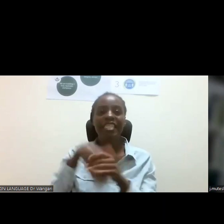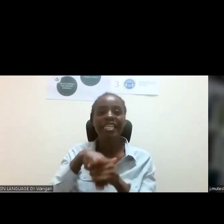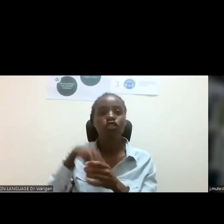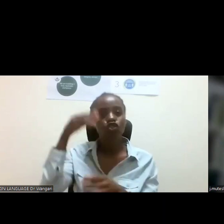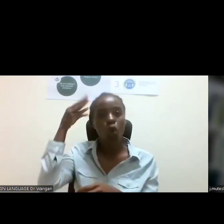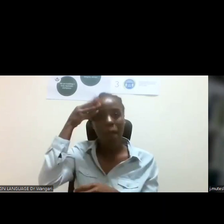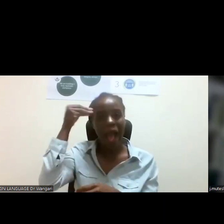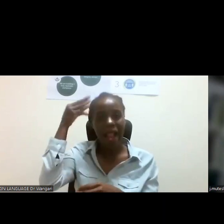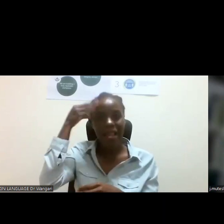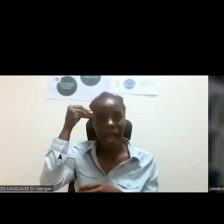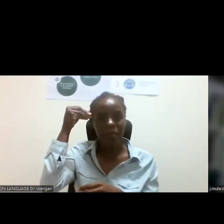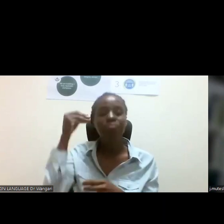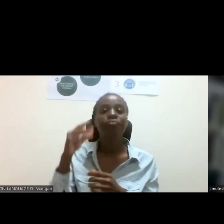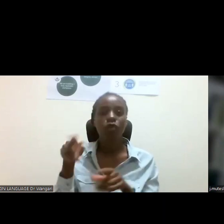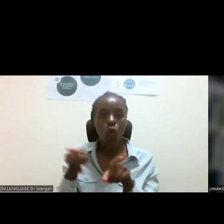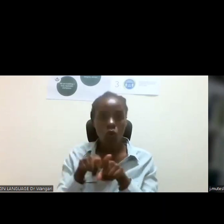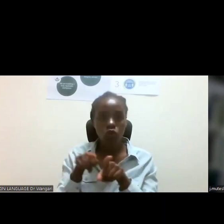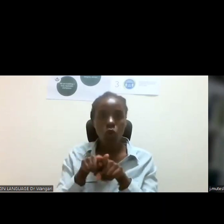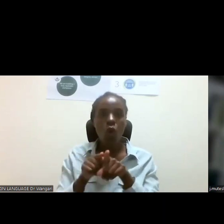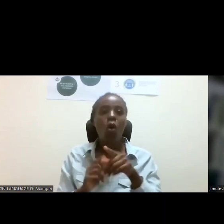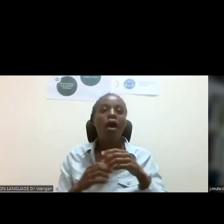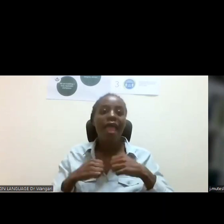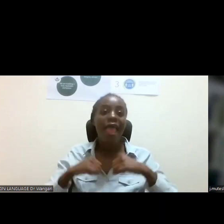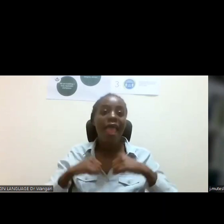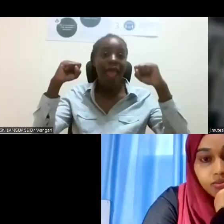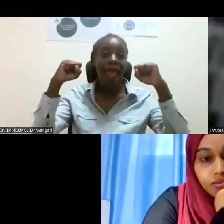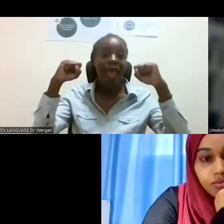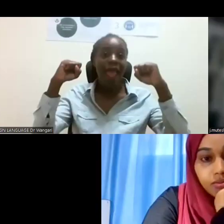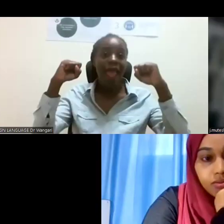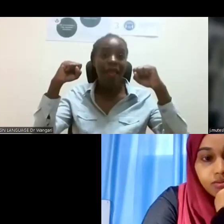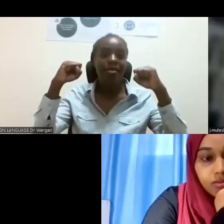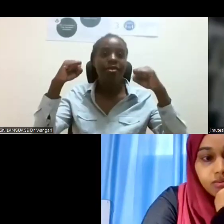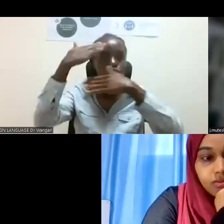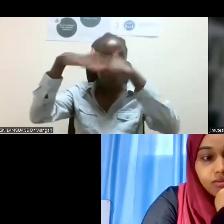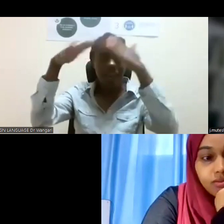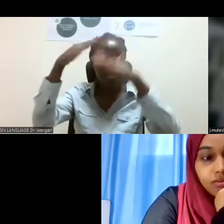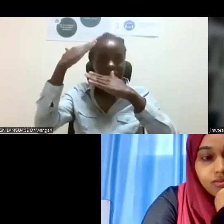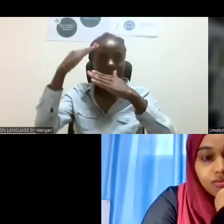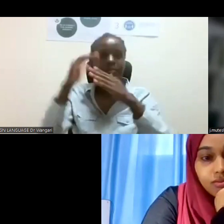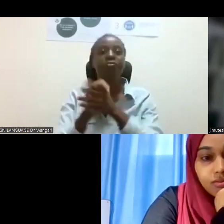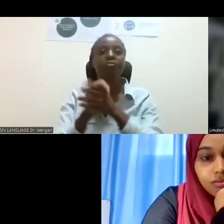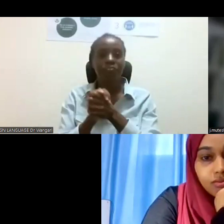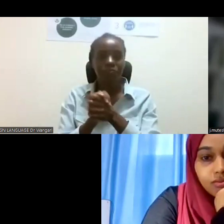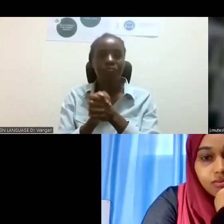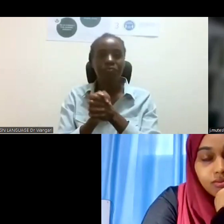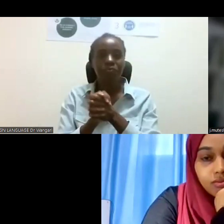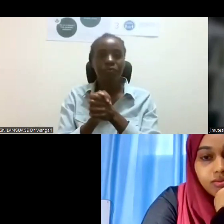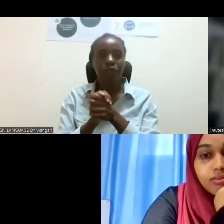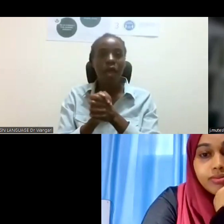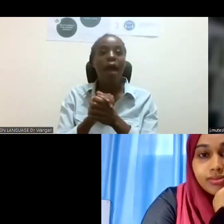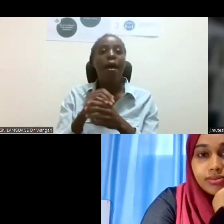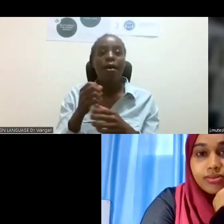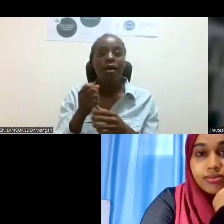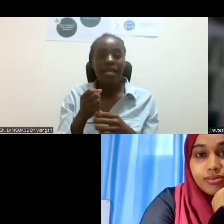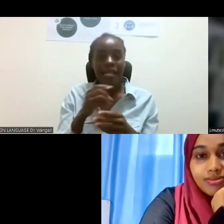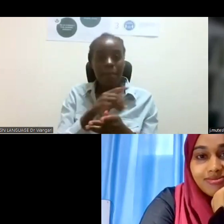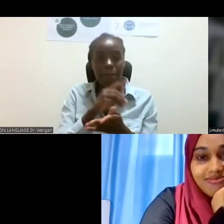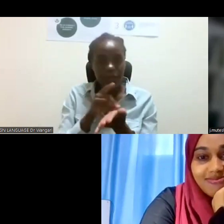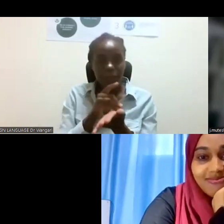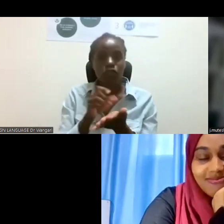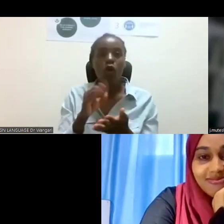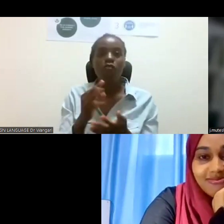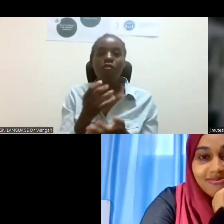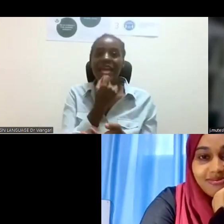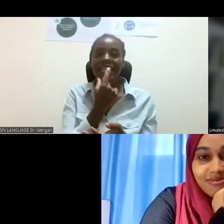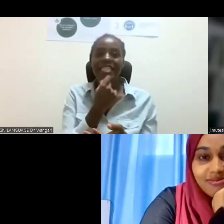of Ahmad University's Assessment and Examinations Committee in the Department of Medicine and Surgery.